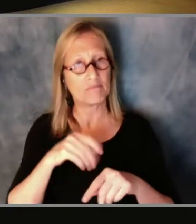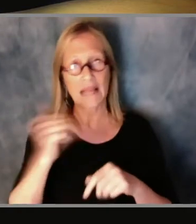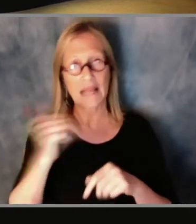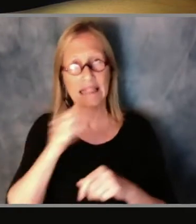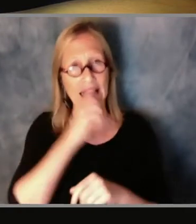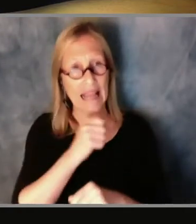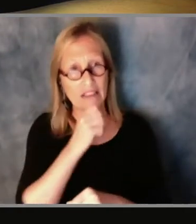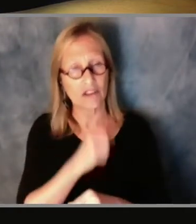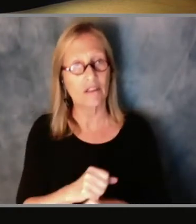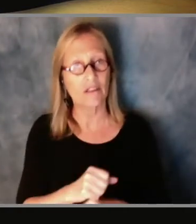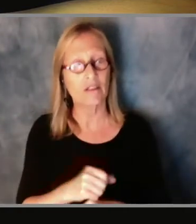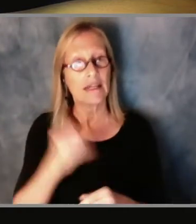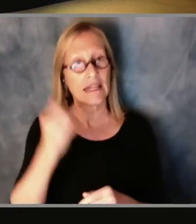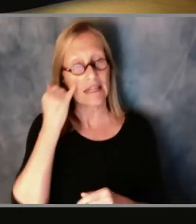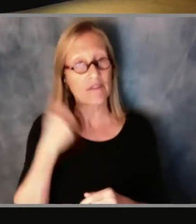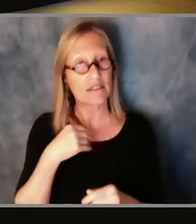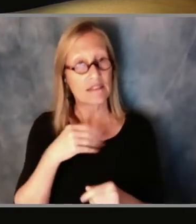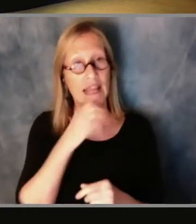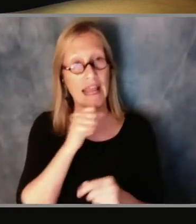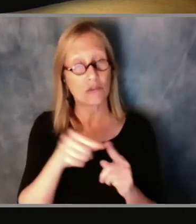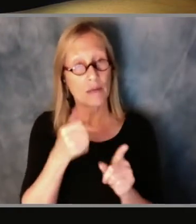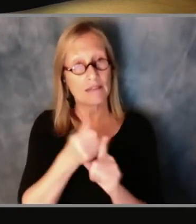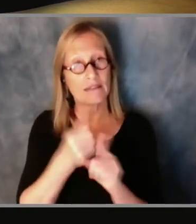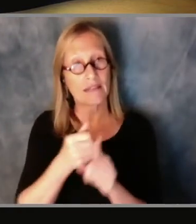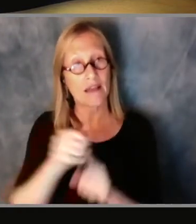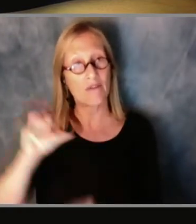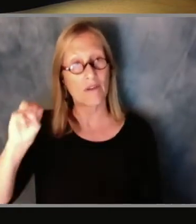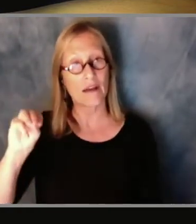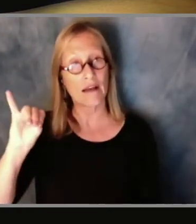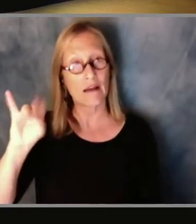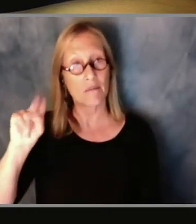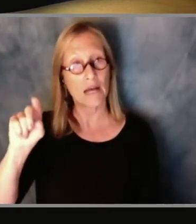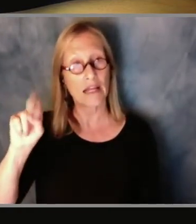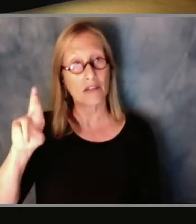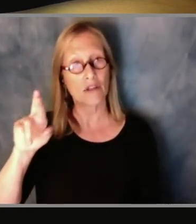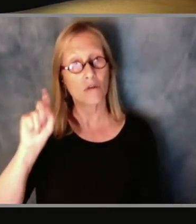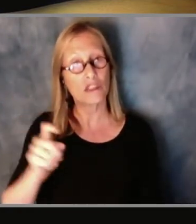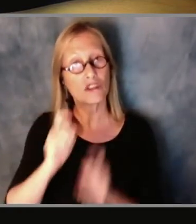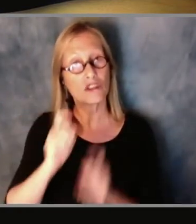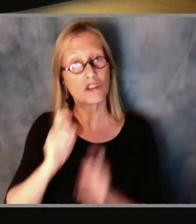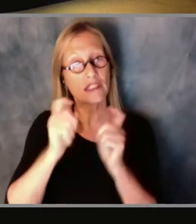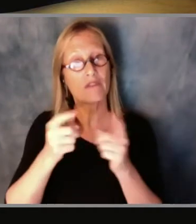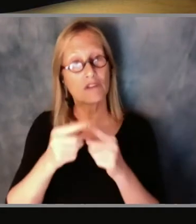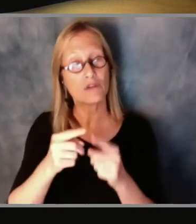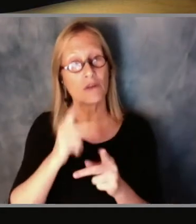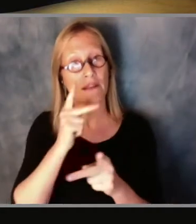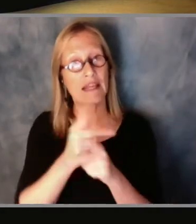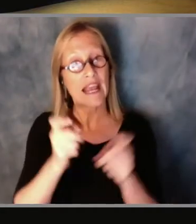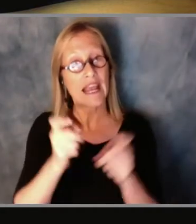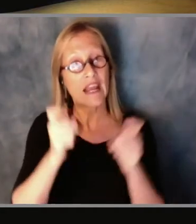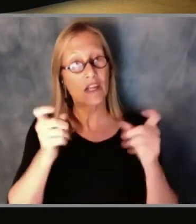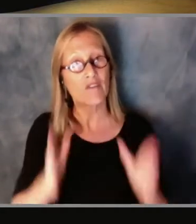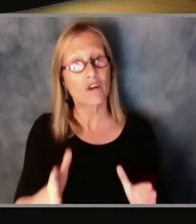it's a minor, then it should be afforded to the caregiver also. Mahalo.